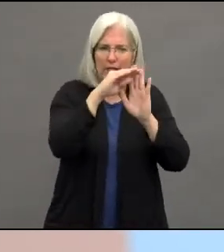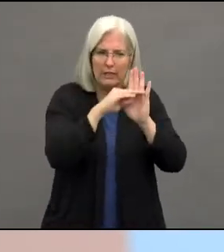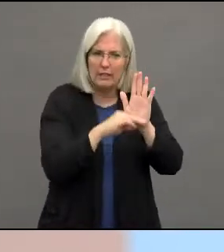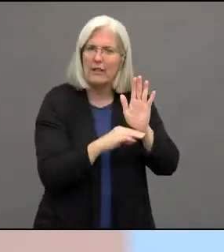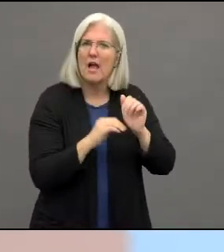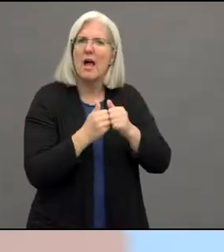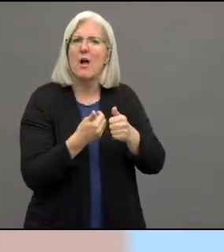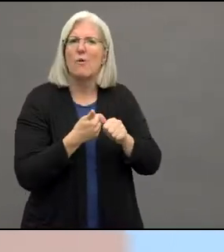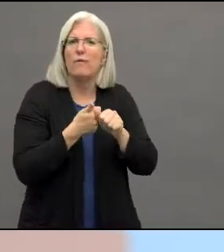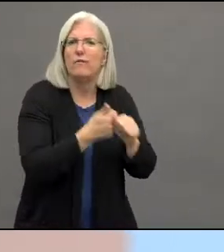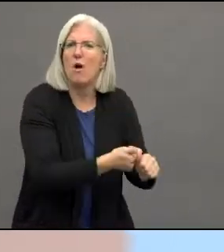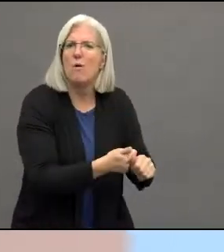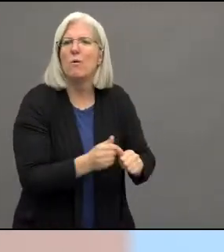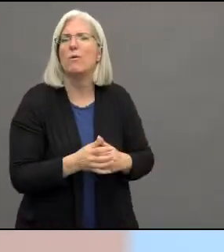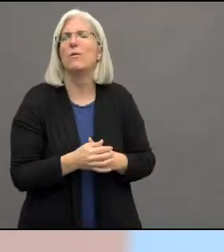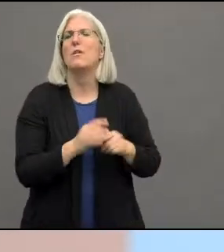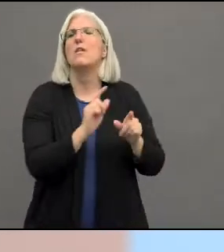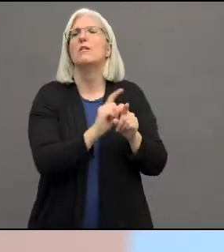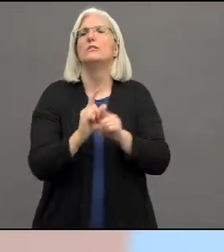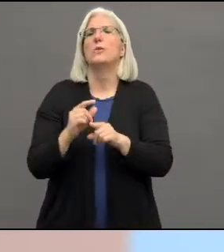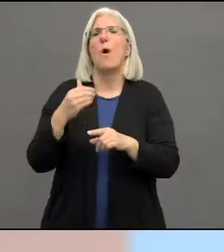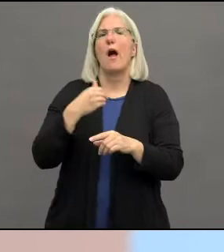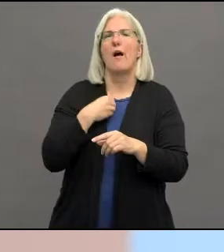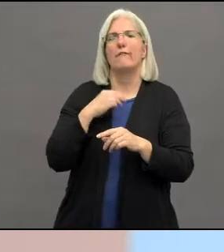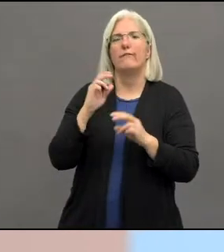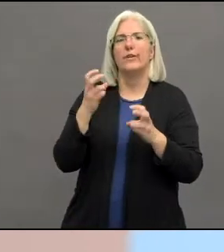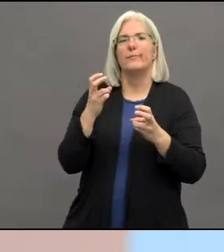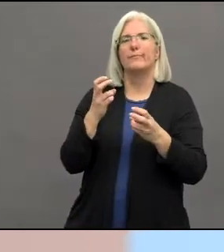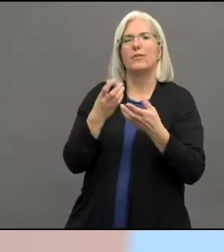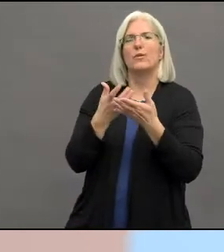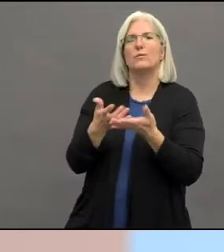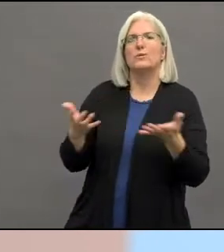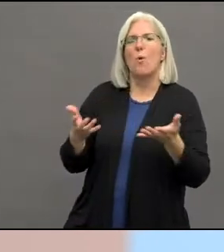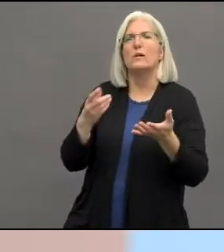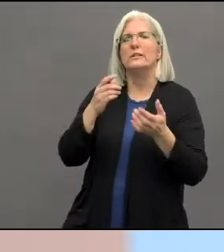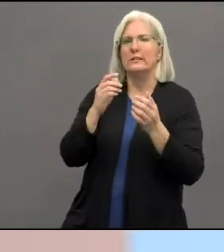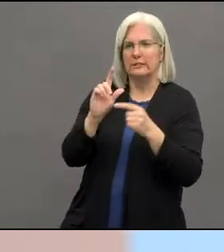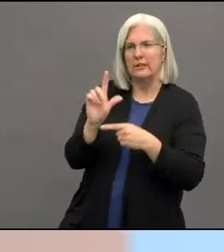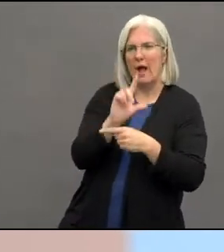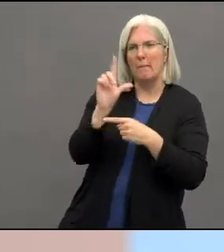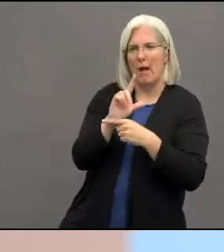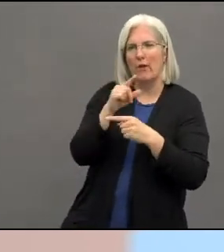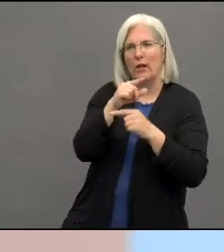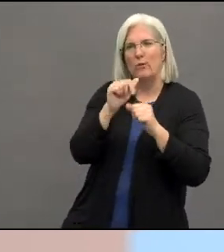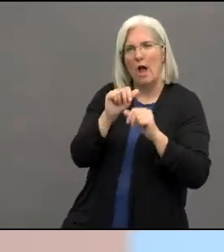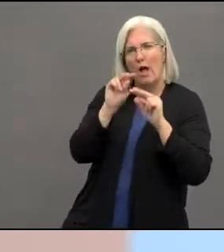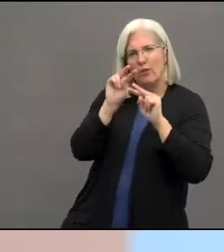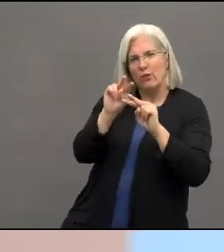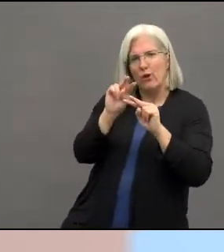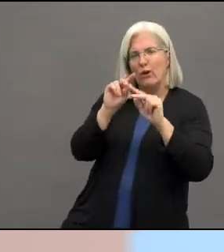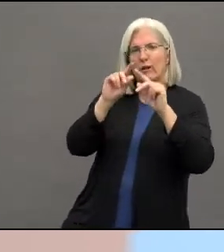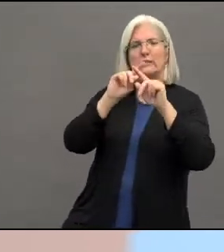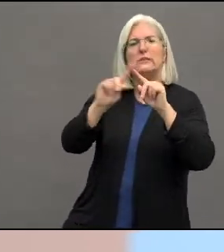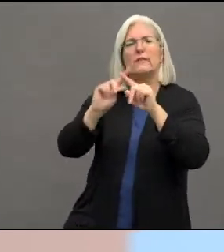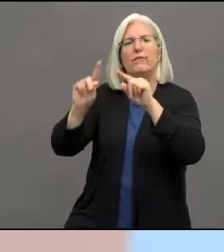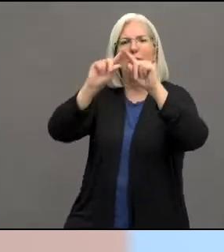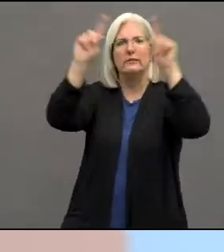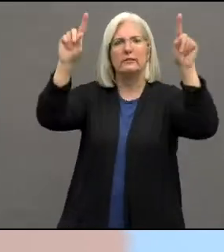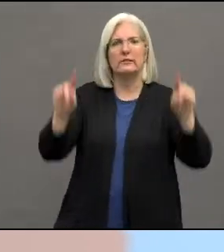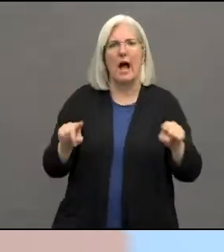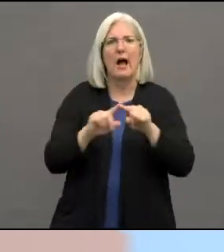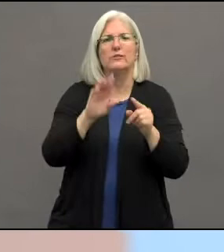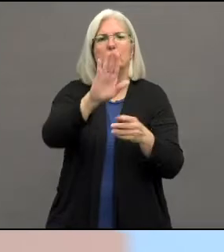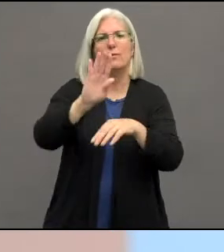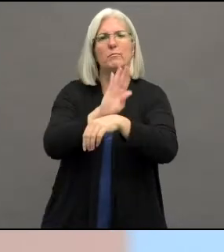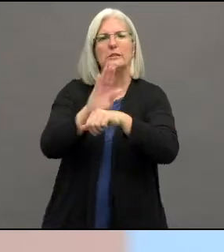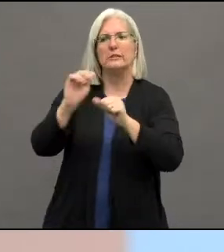library of signage. So if you're a business owner and you're looking for a signage to put outside your business, reminding people